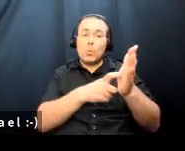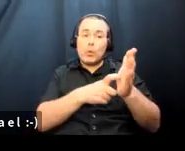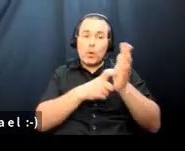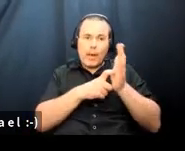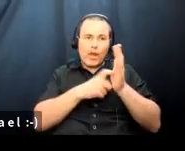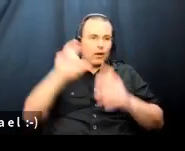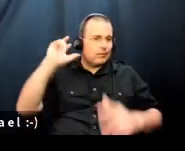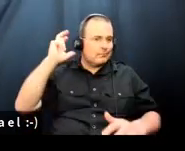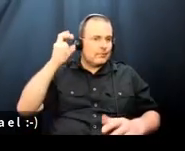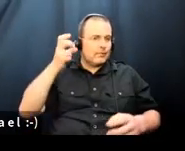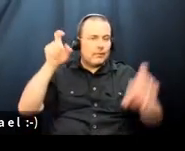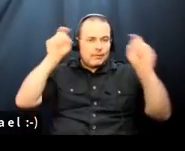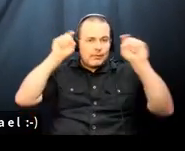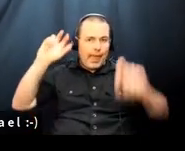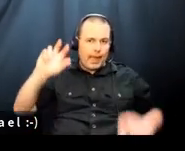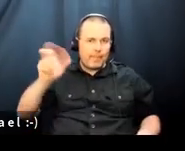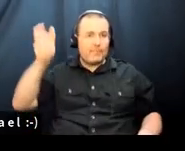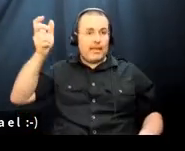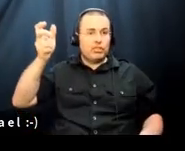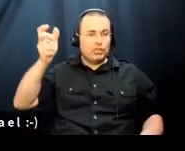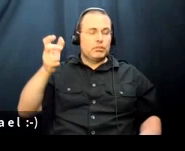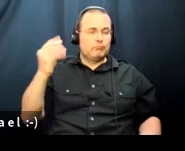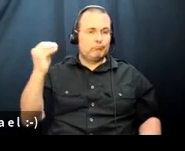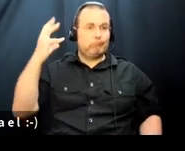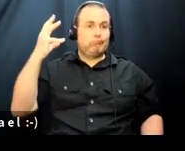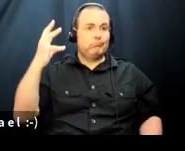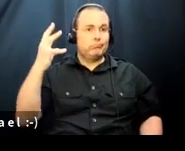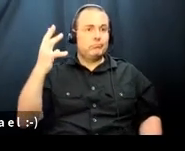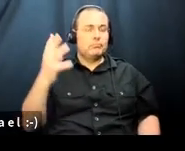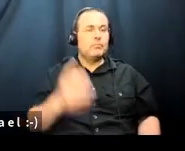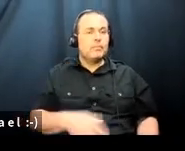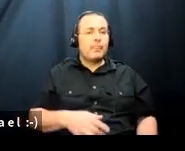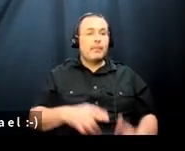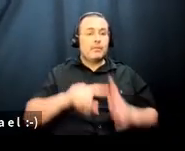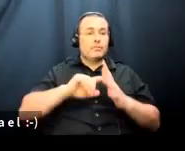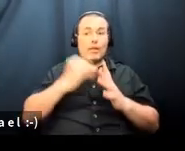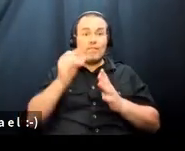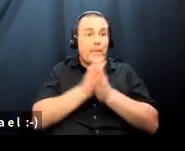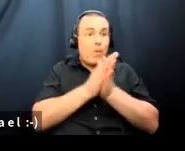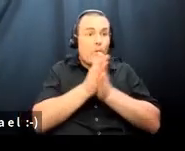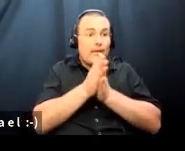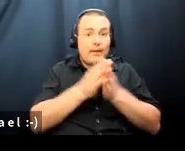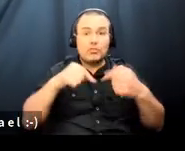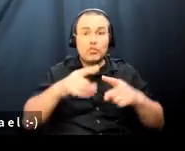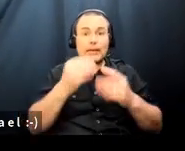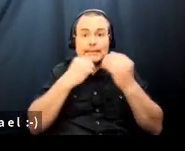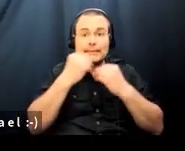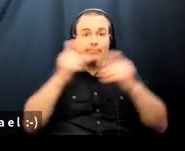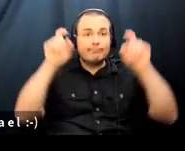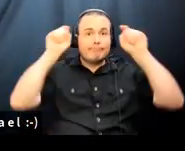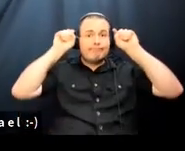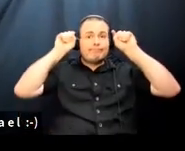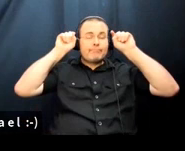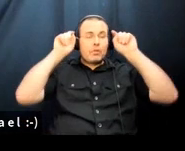your child at meal times, when they're motivated to eat and you stick the hearing aids on them then, they're more likely to